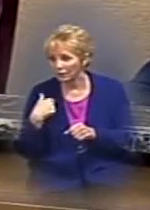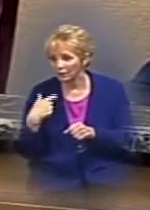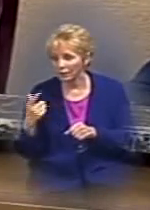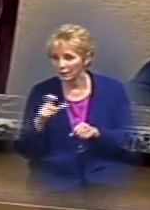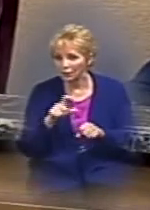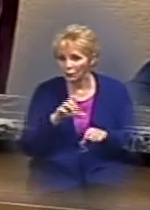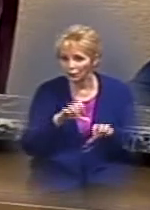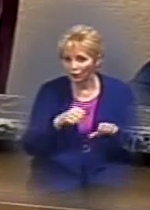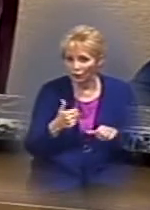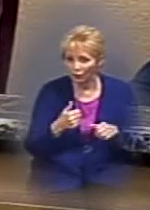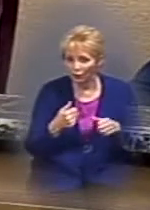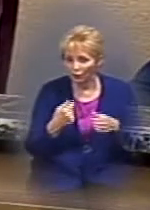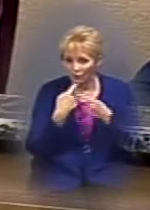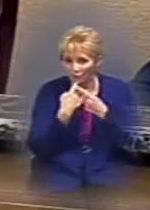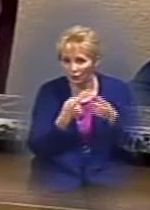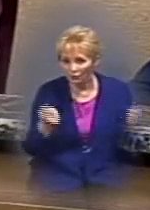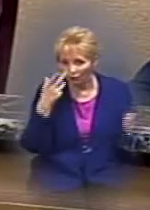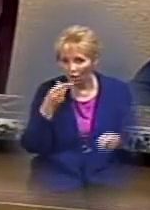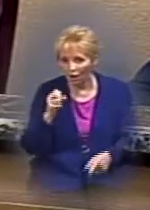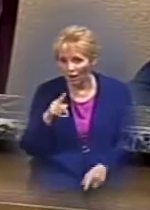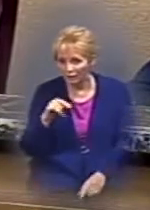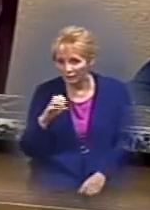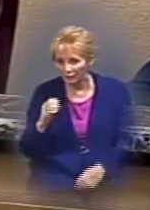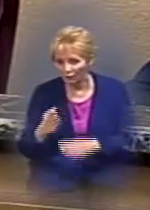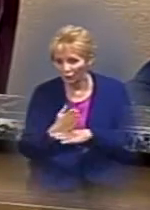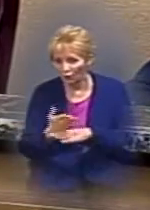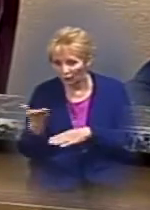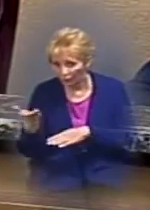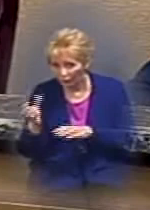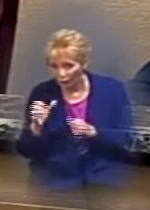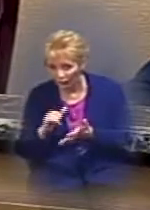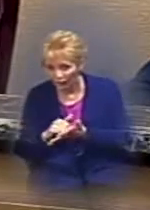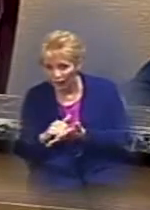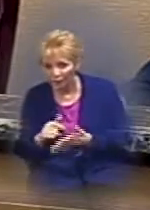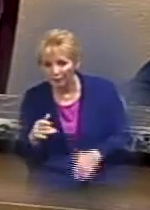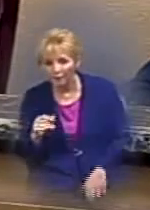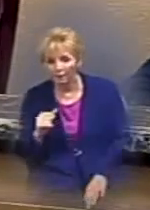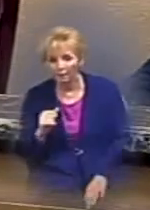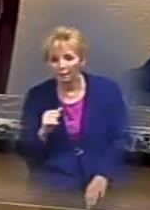proclamation or hospice before they do theirs?